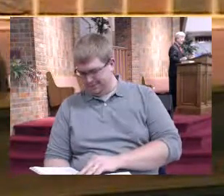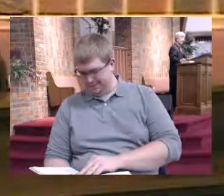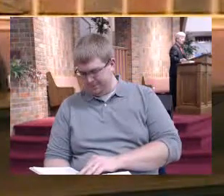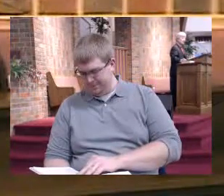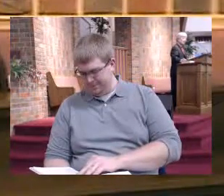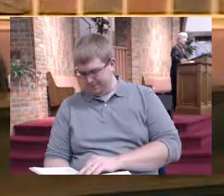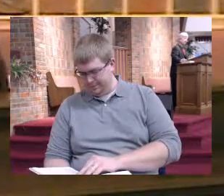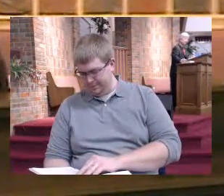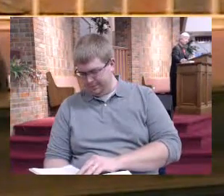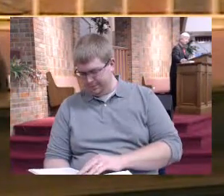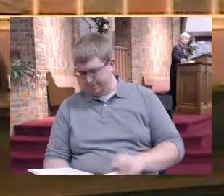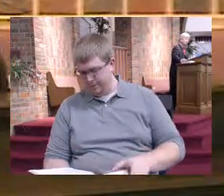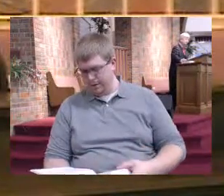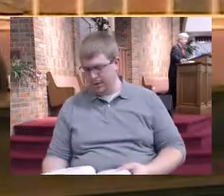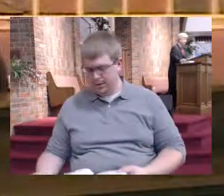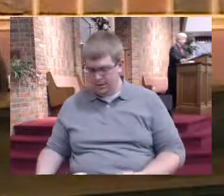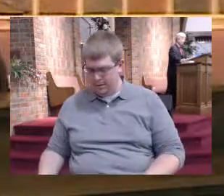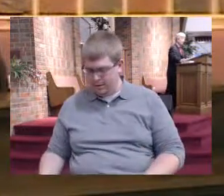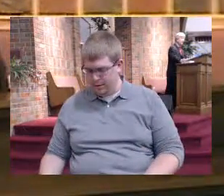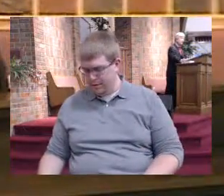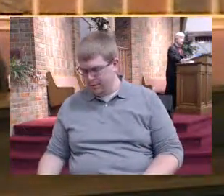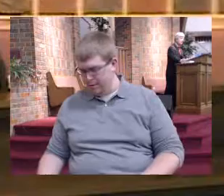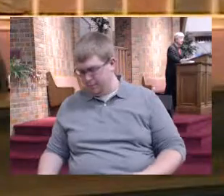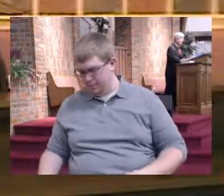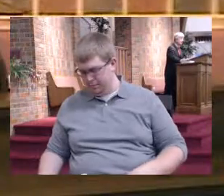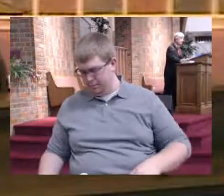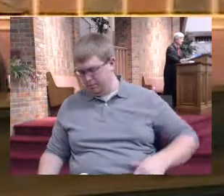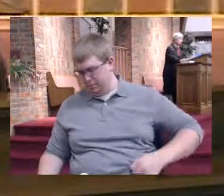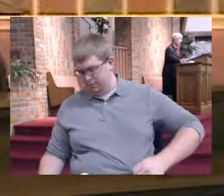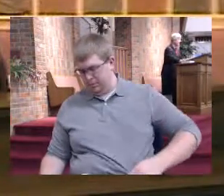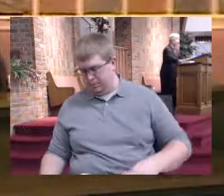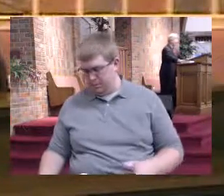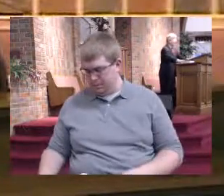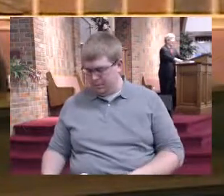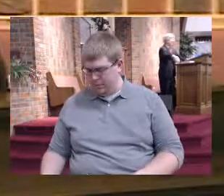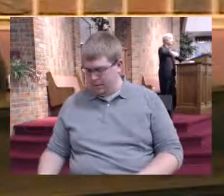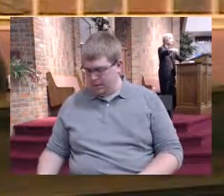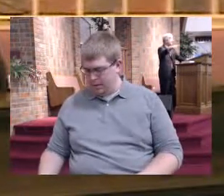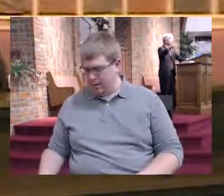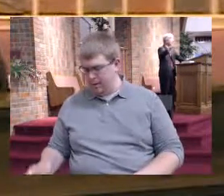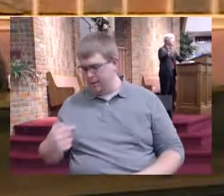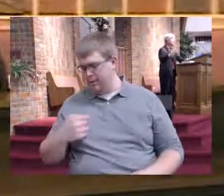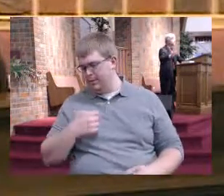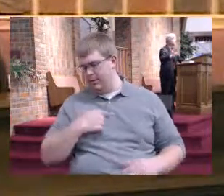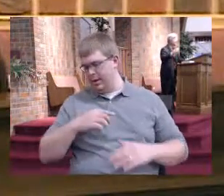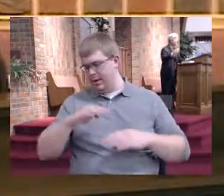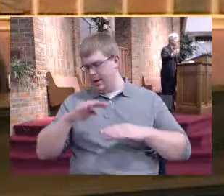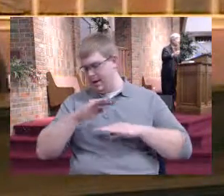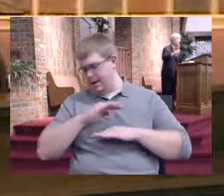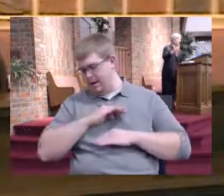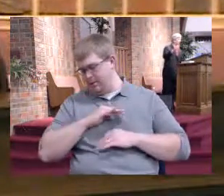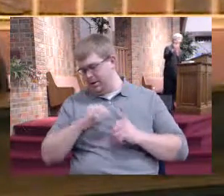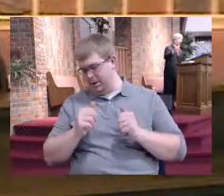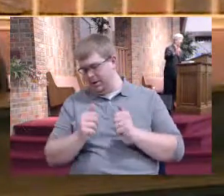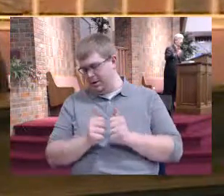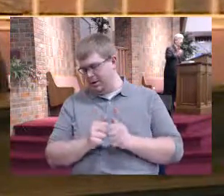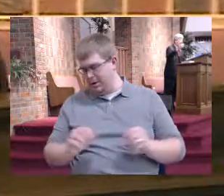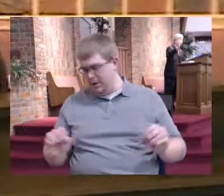829, Mansion Over the Hilltop. We'll do the first and the last. I'm satisfied